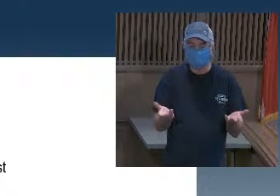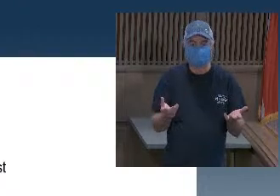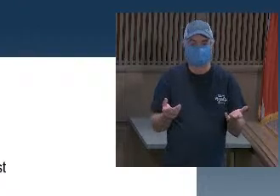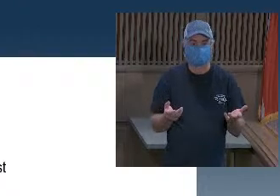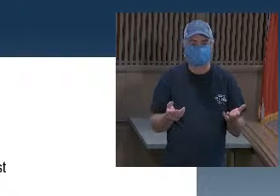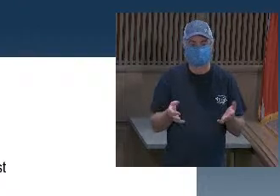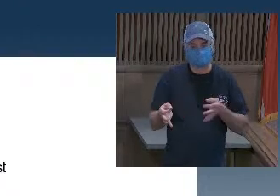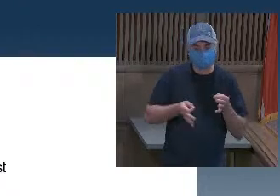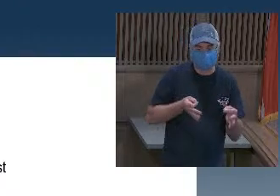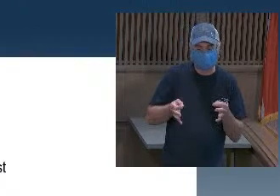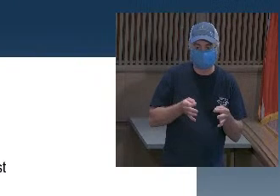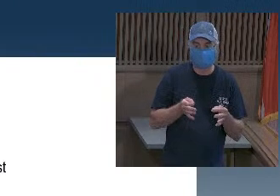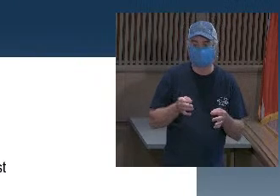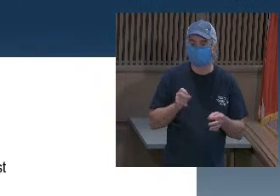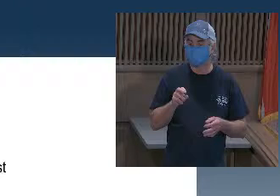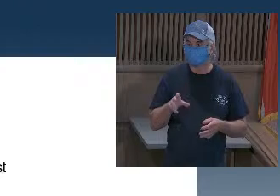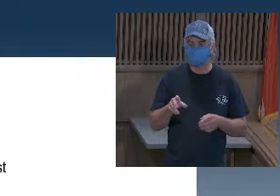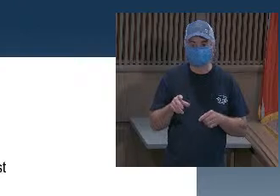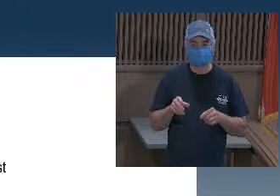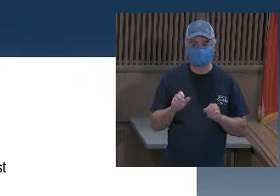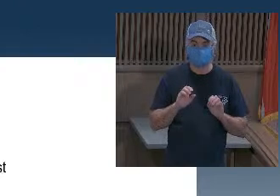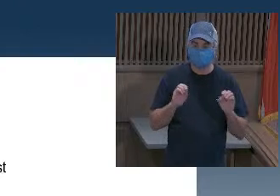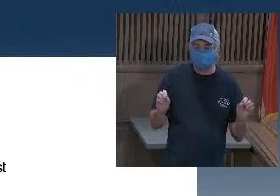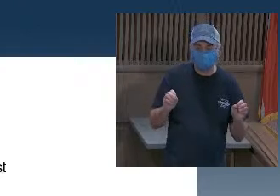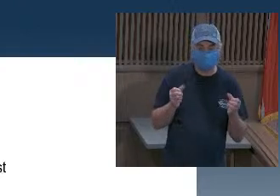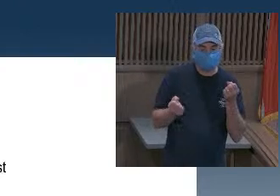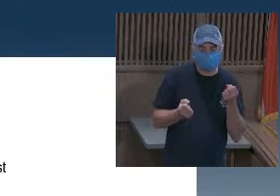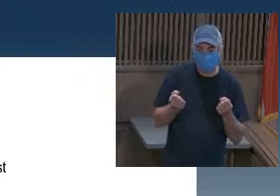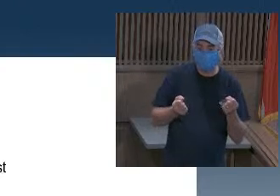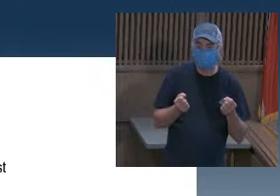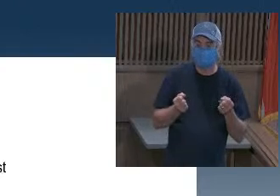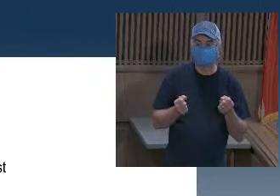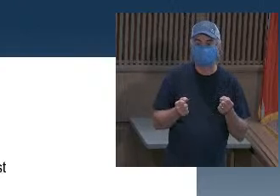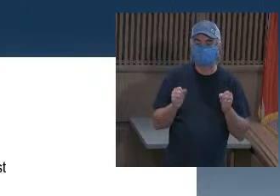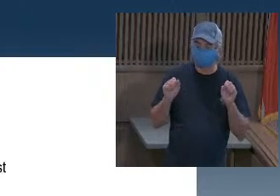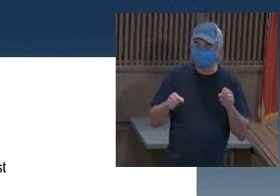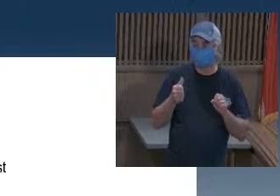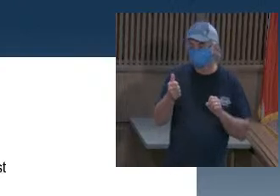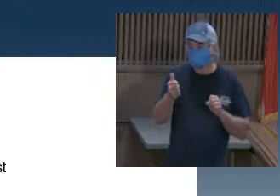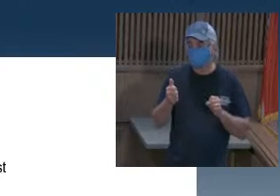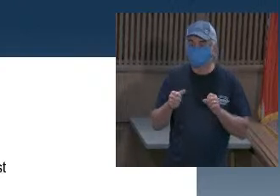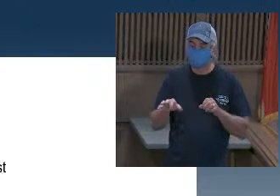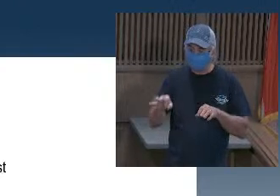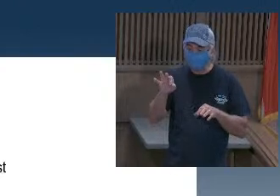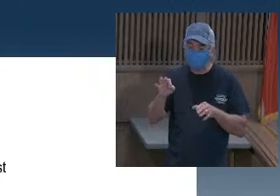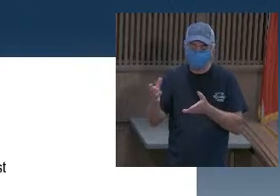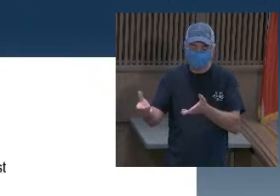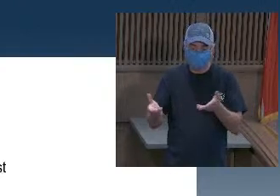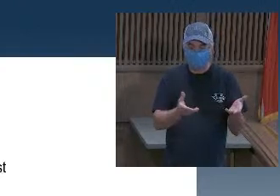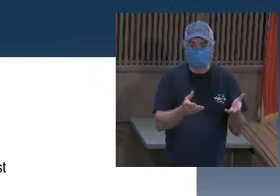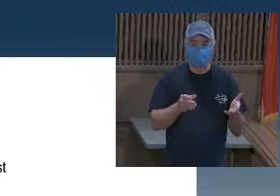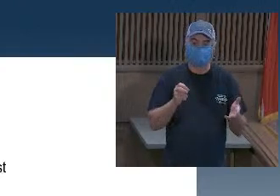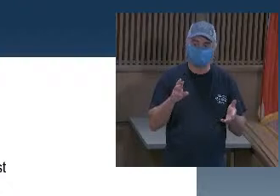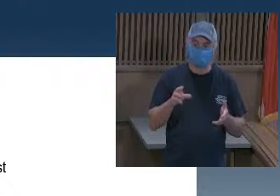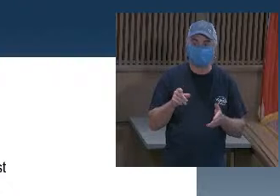know who may have transportation issues. You might can help with that. Or you may just know people who need some